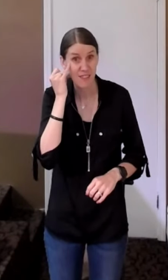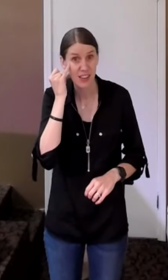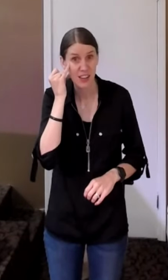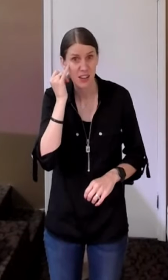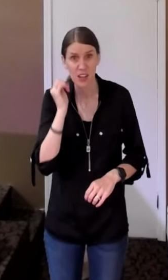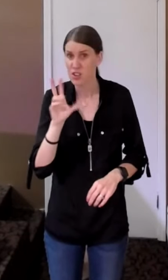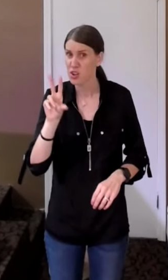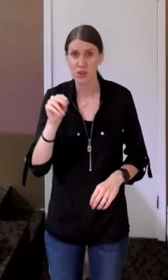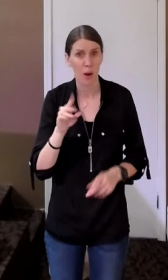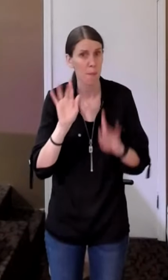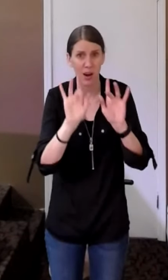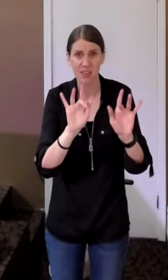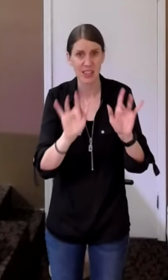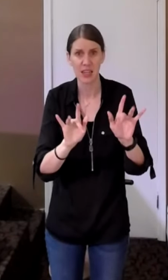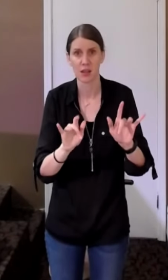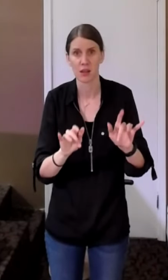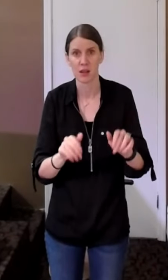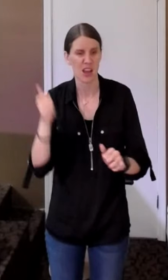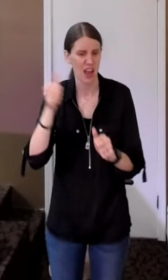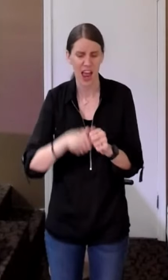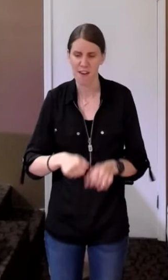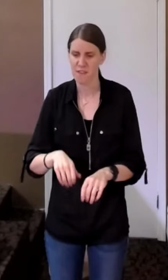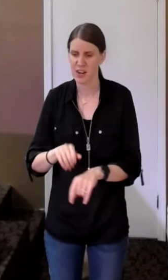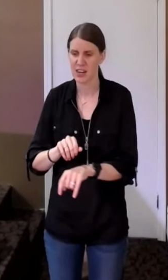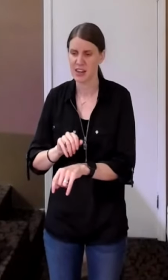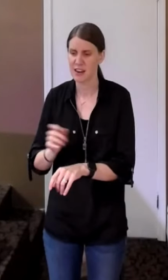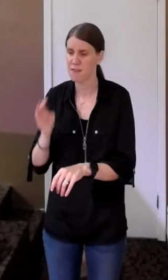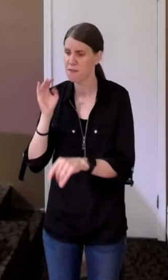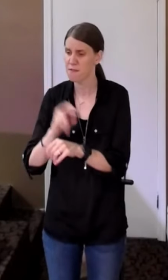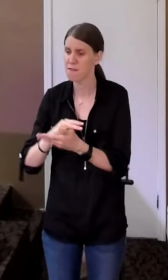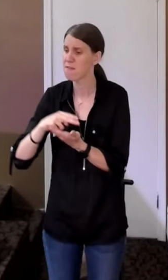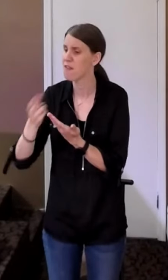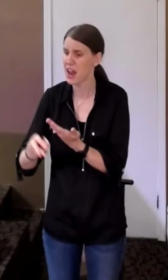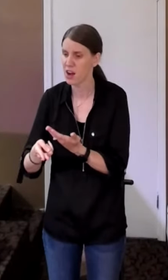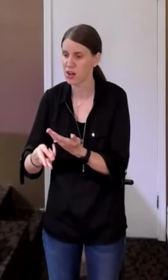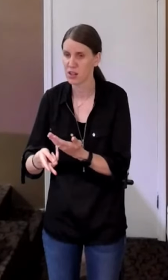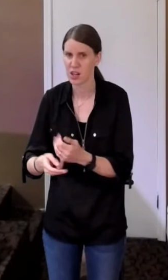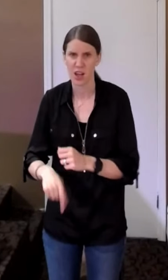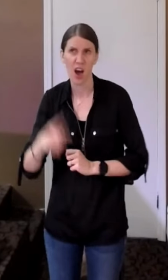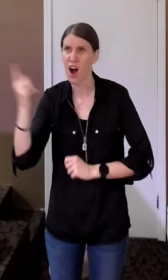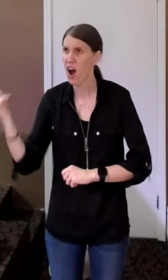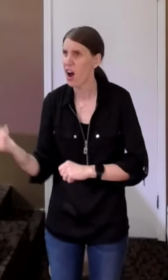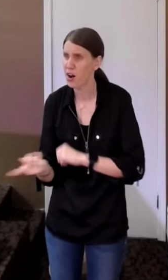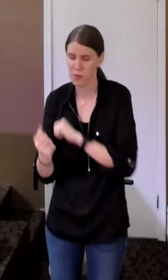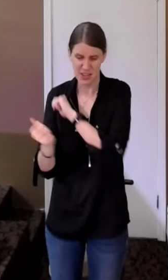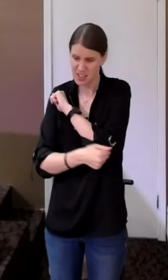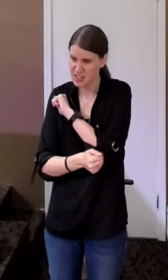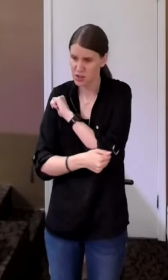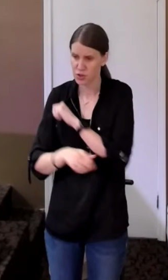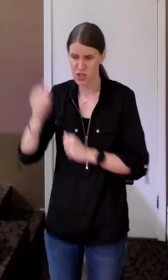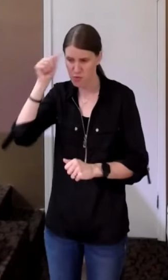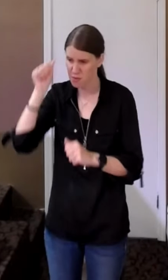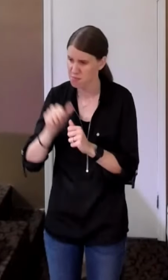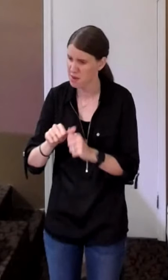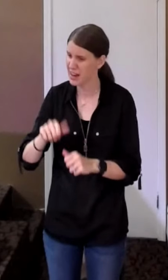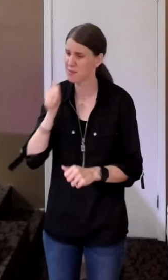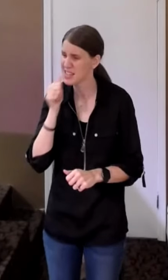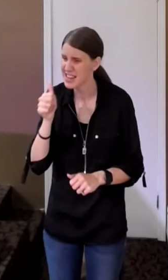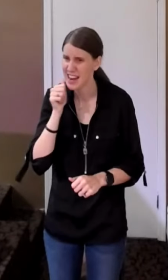If every time there's a failure, there's this heavy-handed approach, I'm never going to let you live this down kind